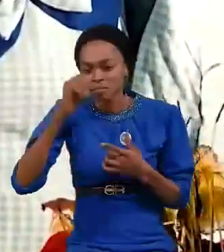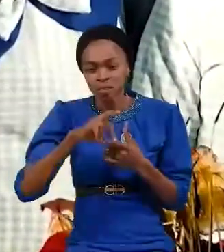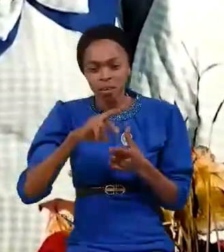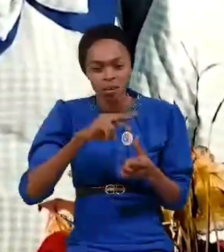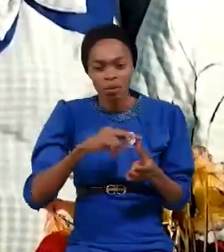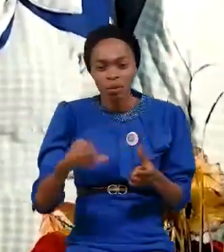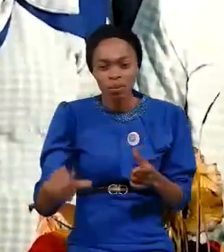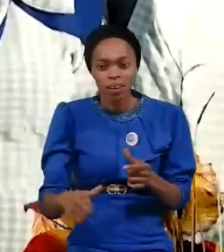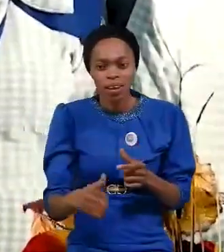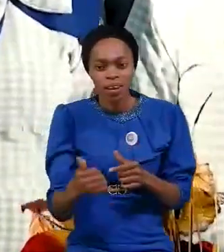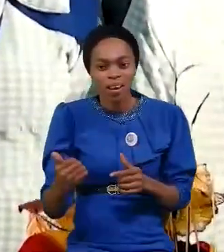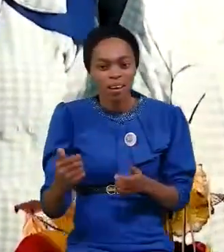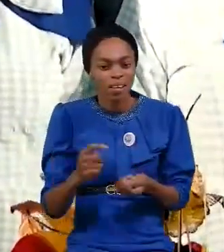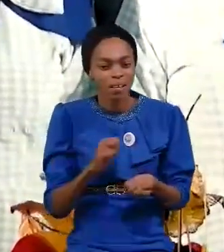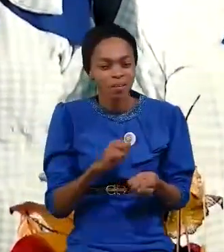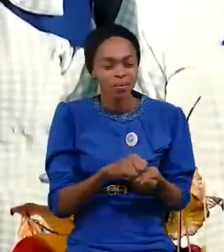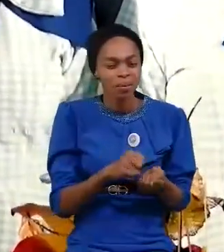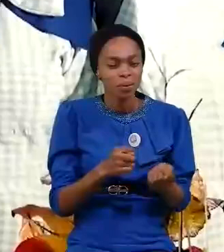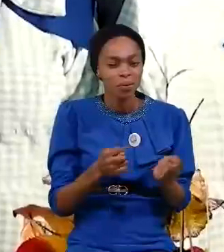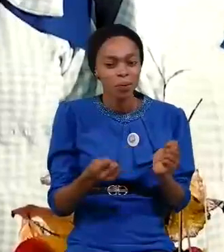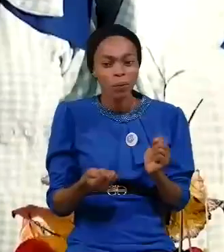sickness or any